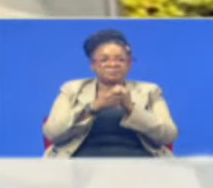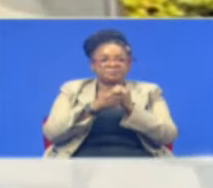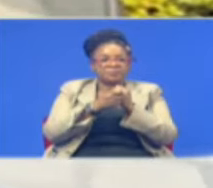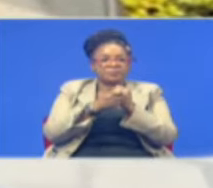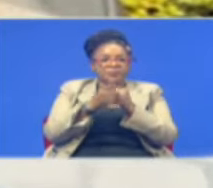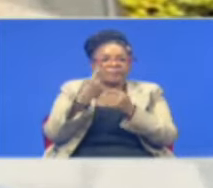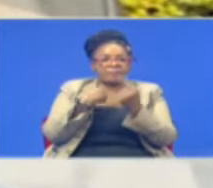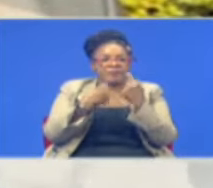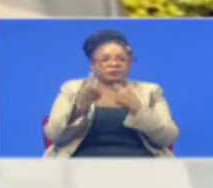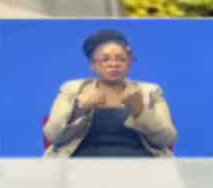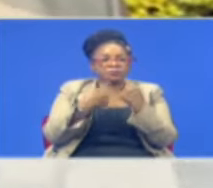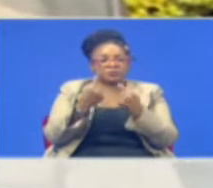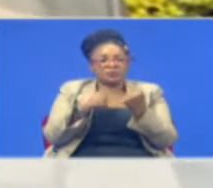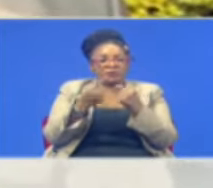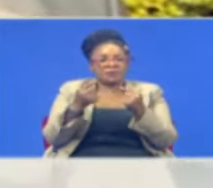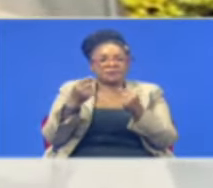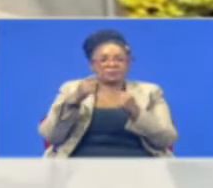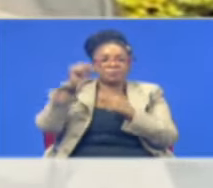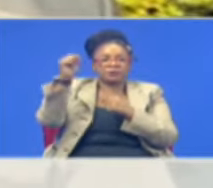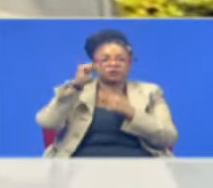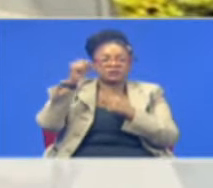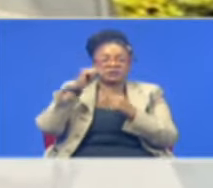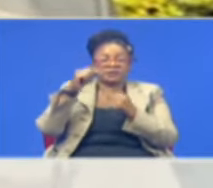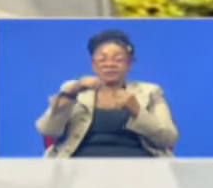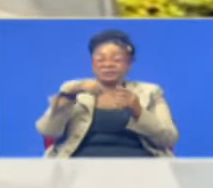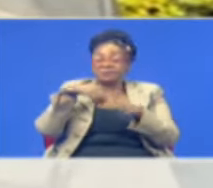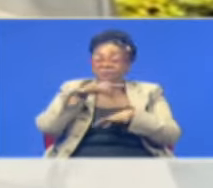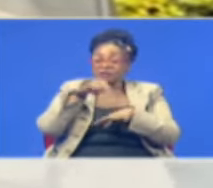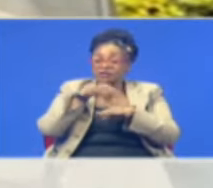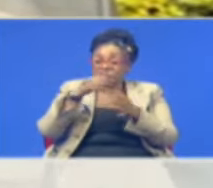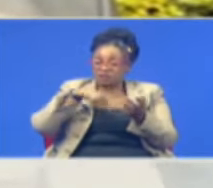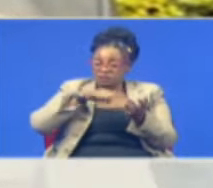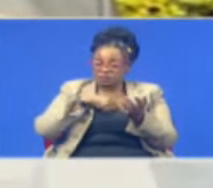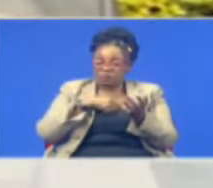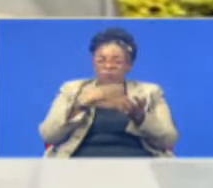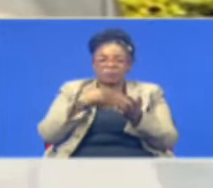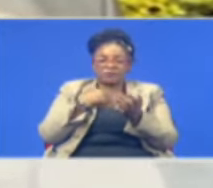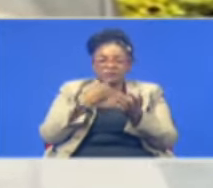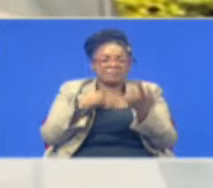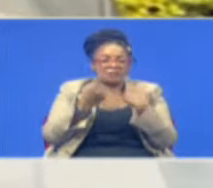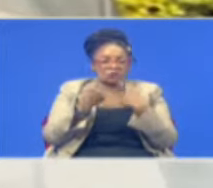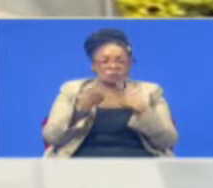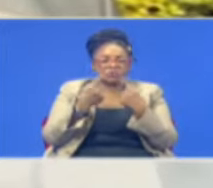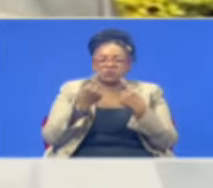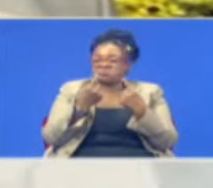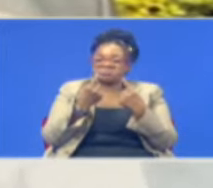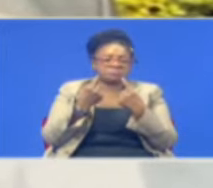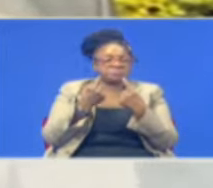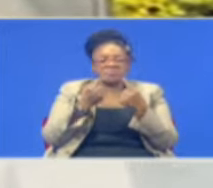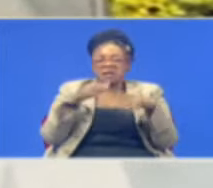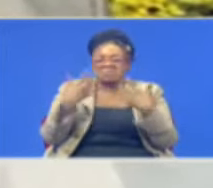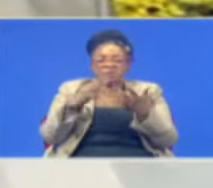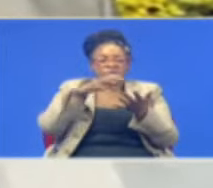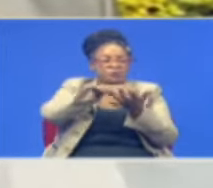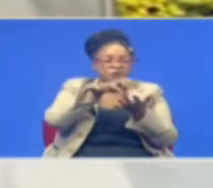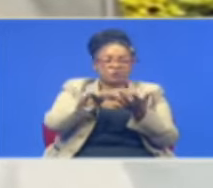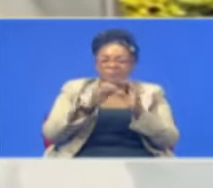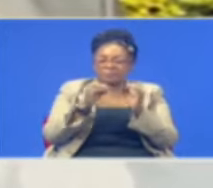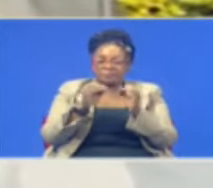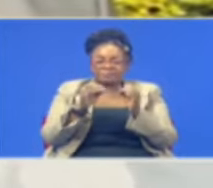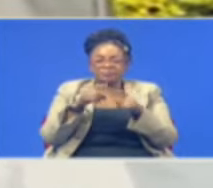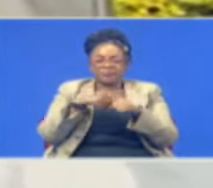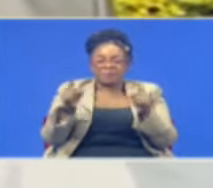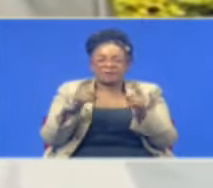uongozi na siasa wa nchi yetu. Tunataka mazungumzo yawe sio mazungumzo ya kuzungumzia vyeo na viti. Tunataka